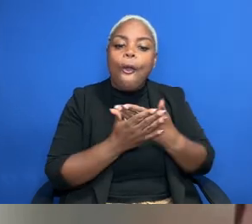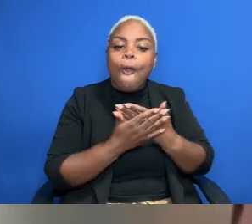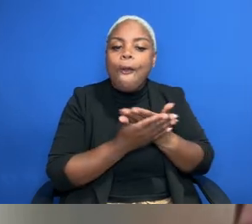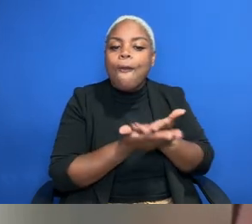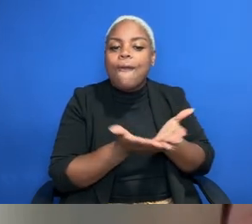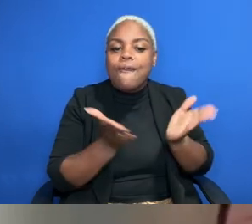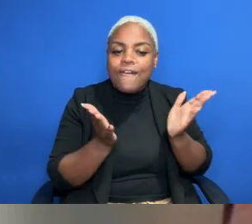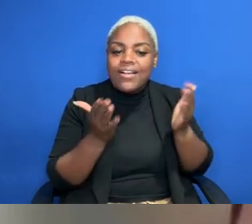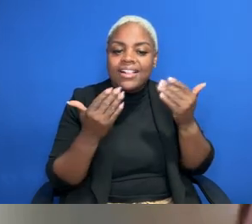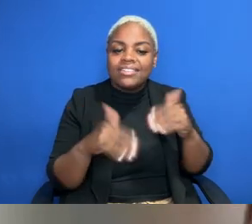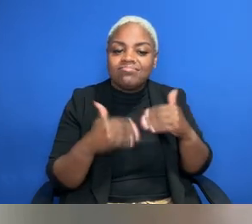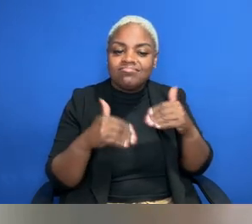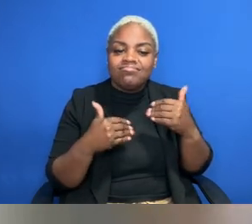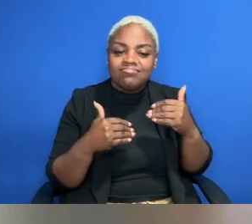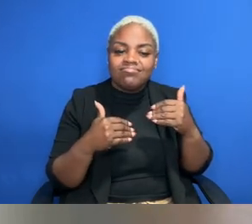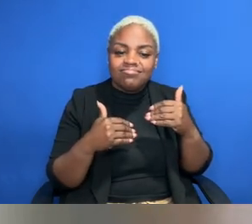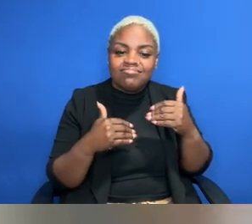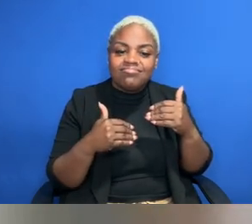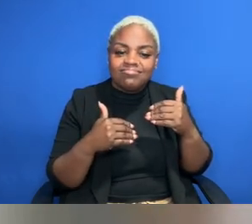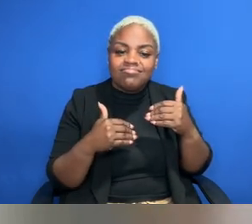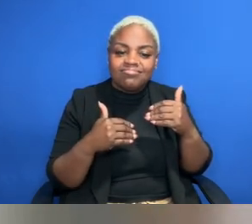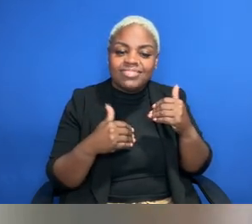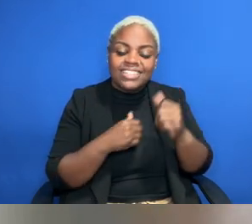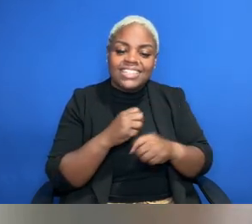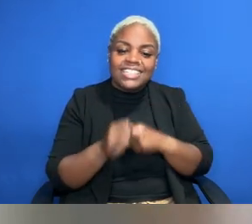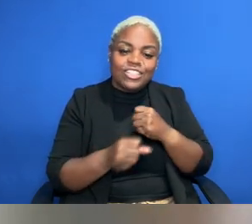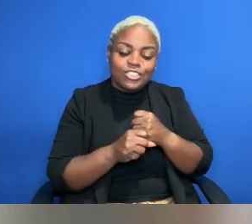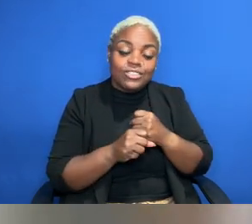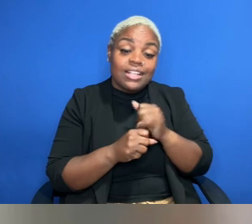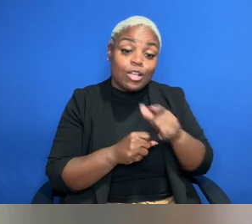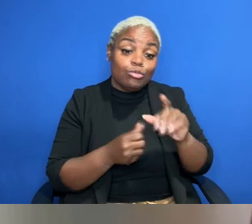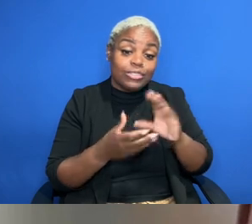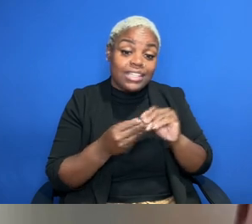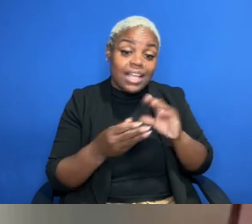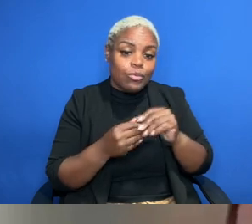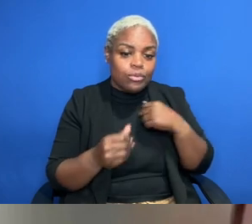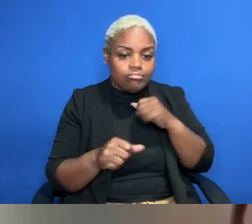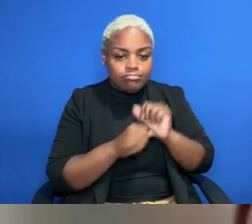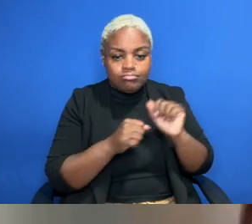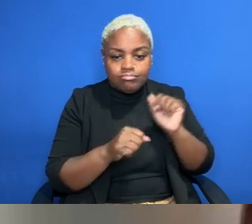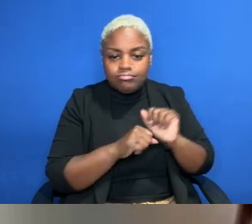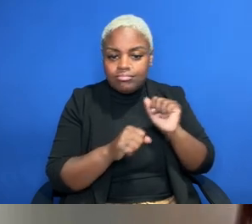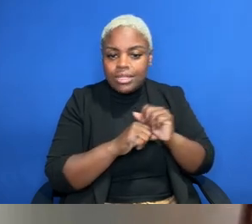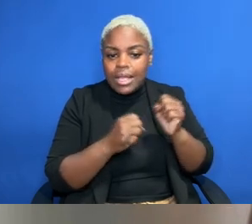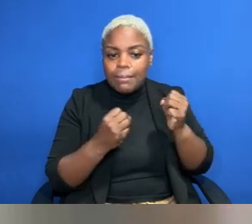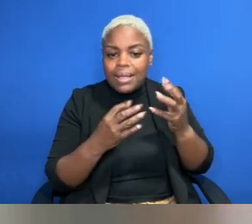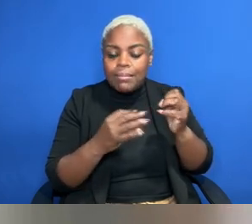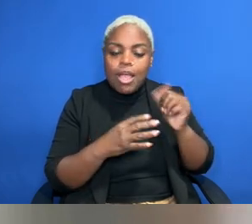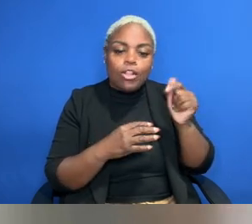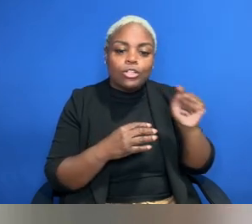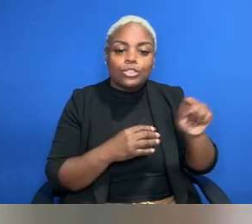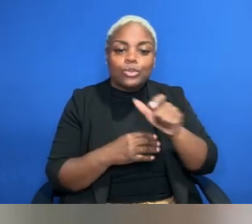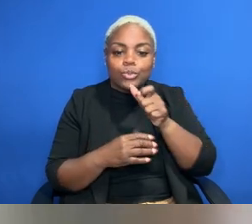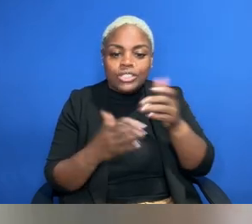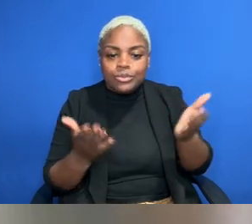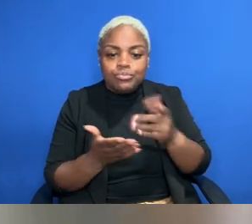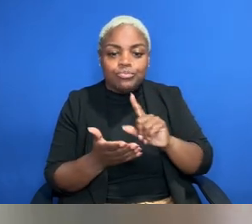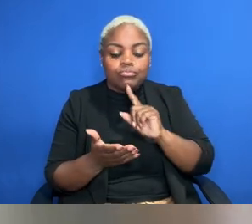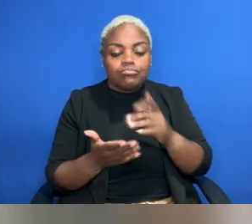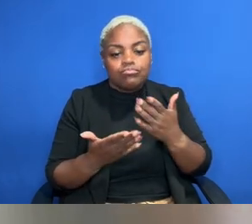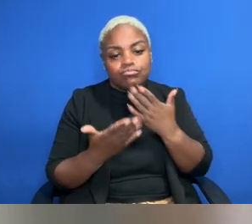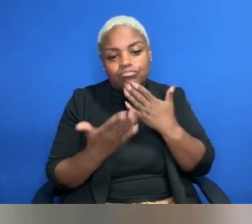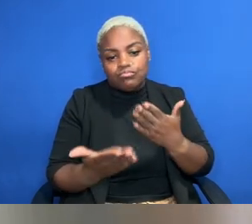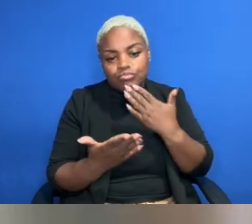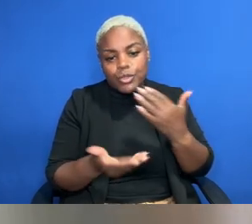thank you so much to you and to Stephanie and all the years, as you said, that we've been working side by side with you and many others that are